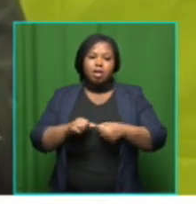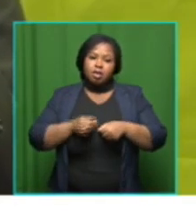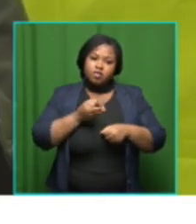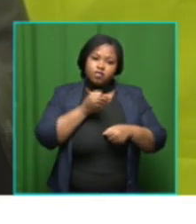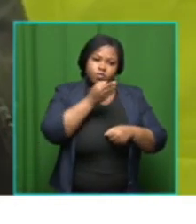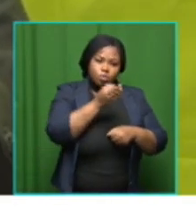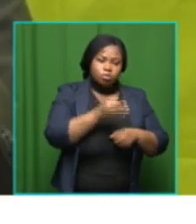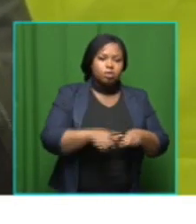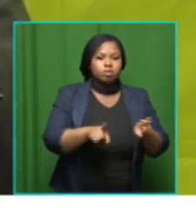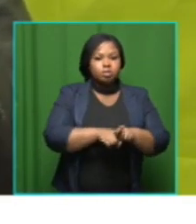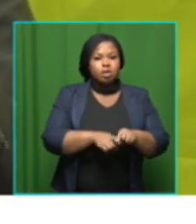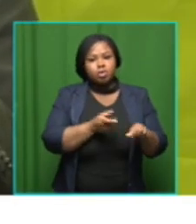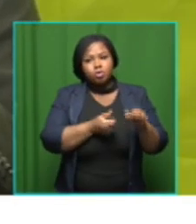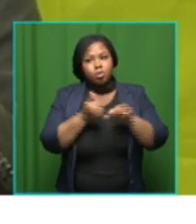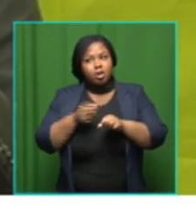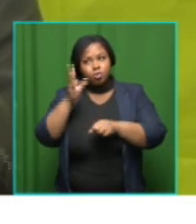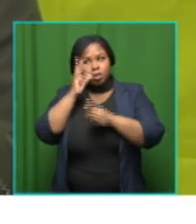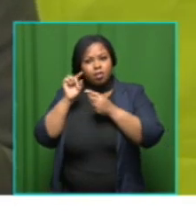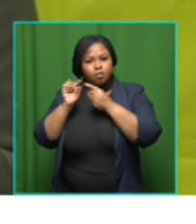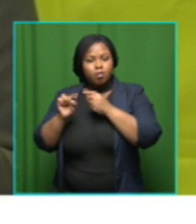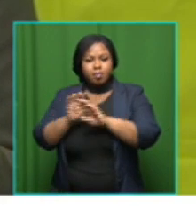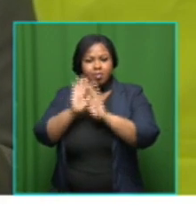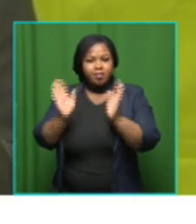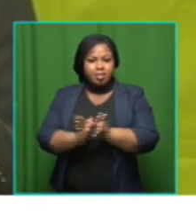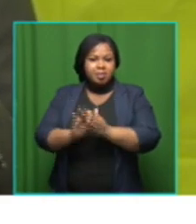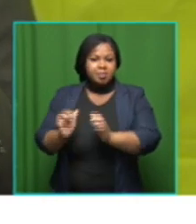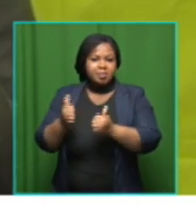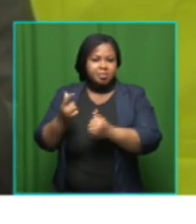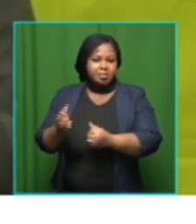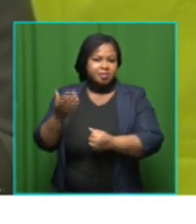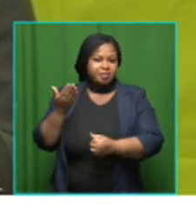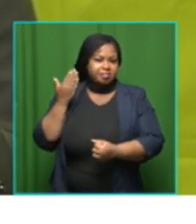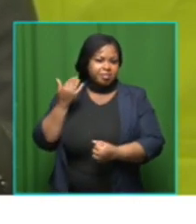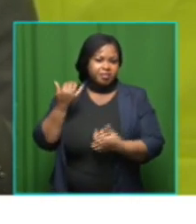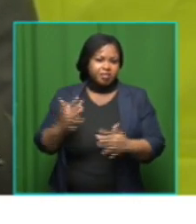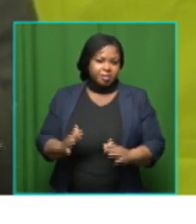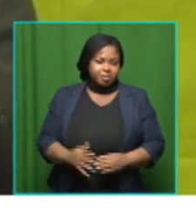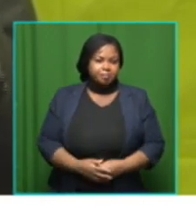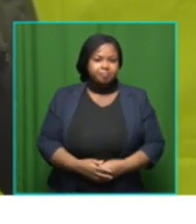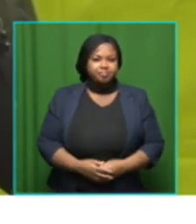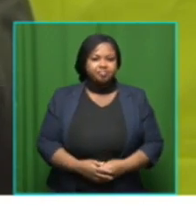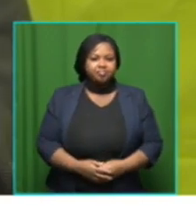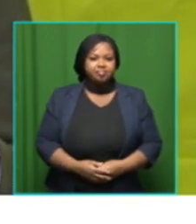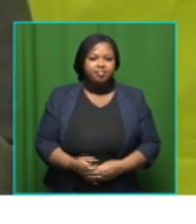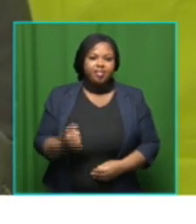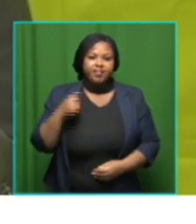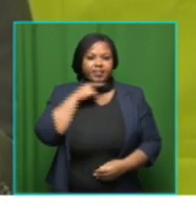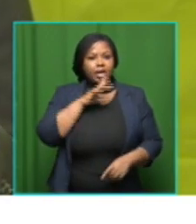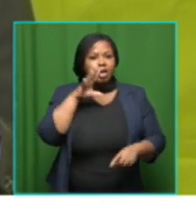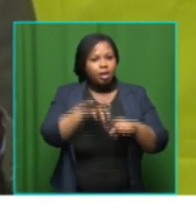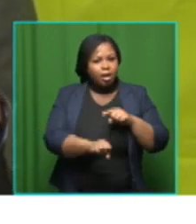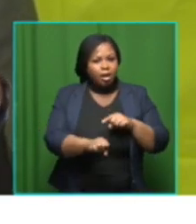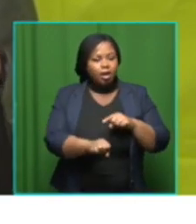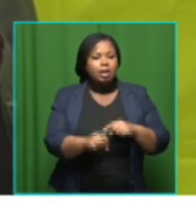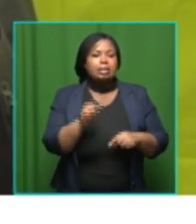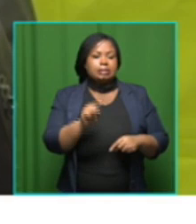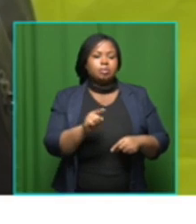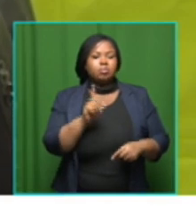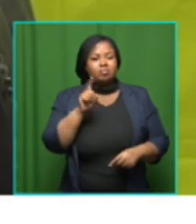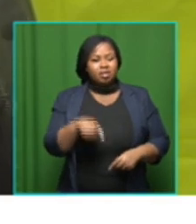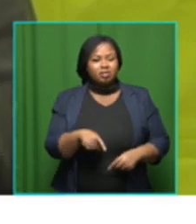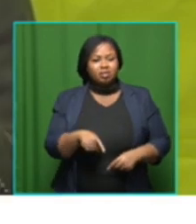but it's something that we are building up and improving as we go on. Mythbusters, we have to. I